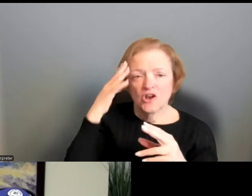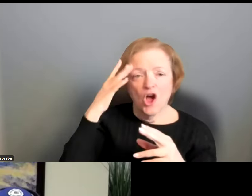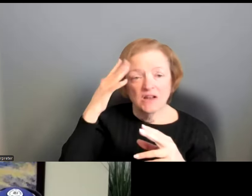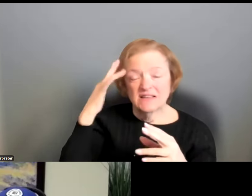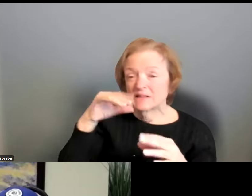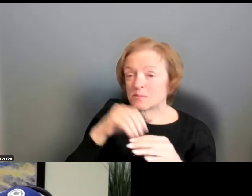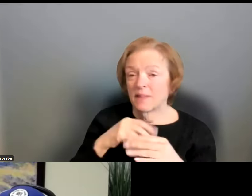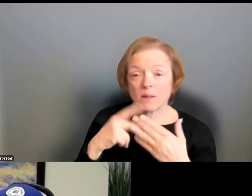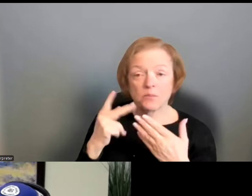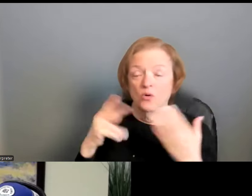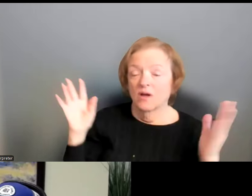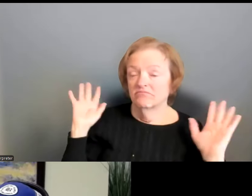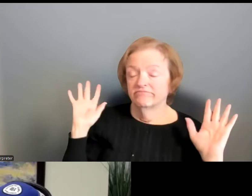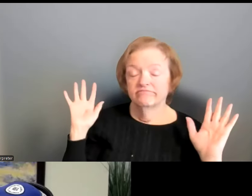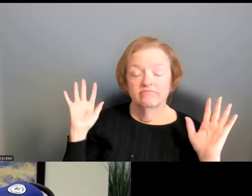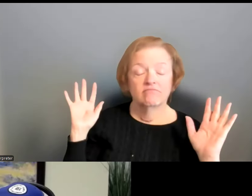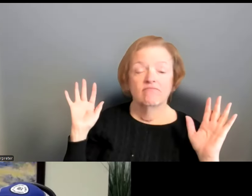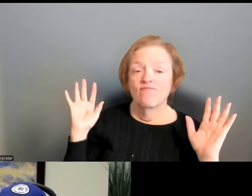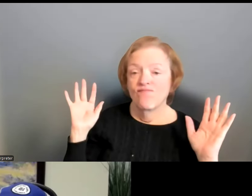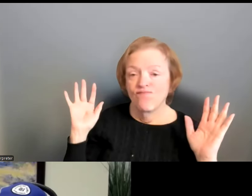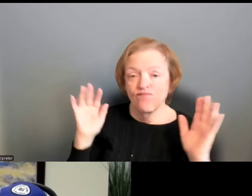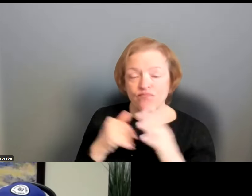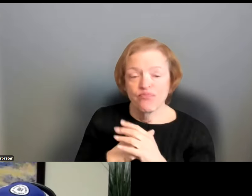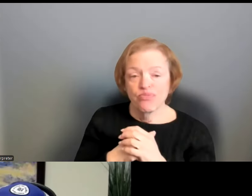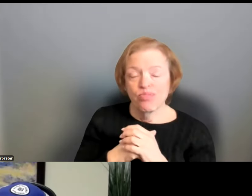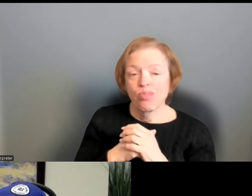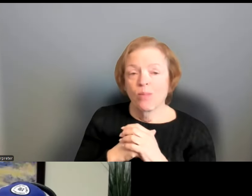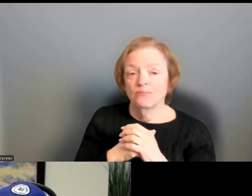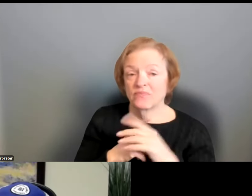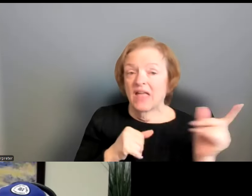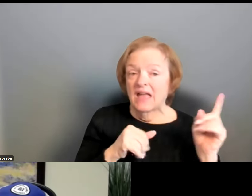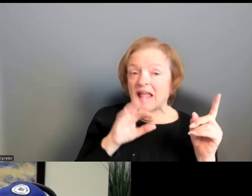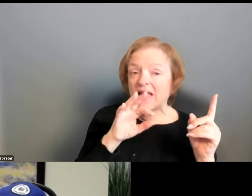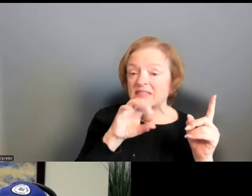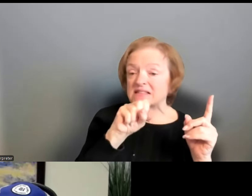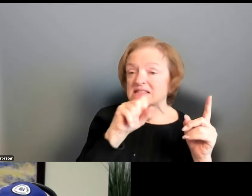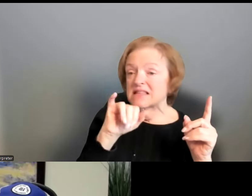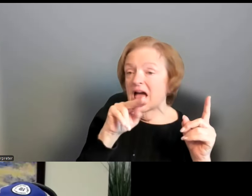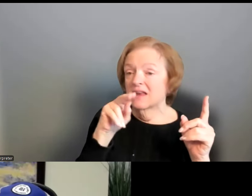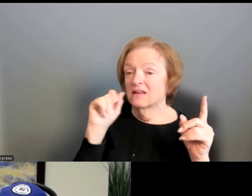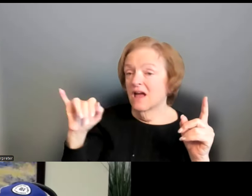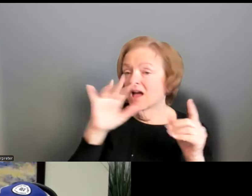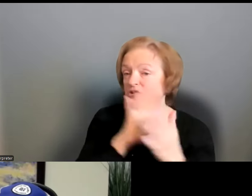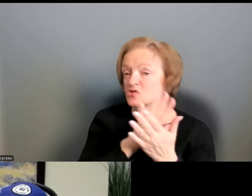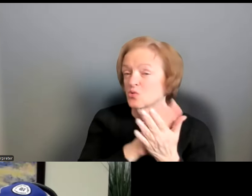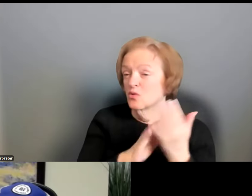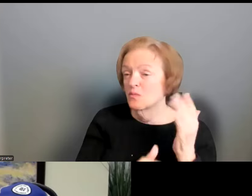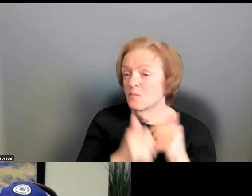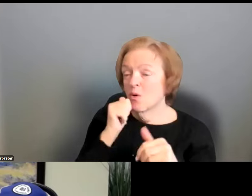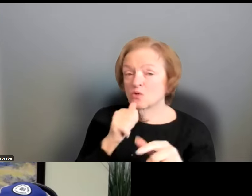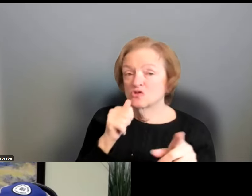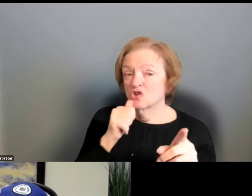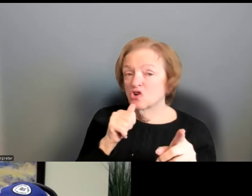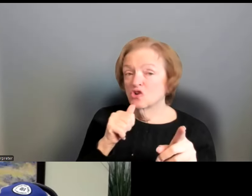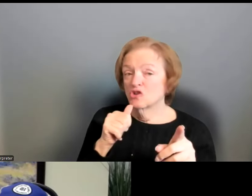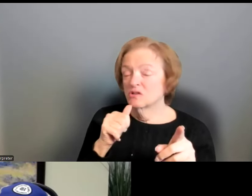itself. So it is, and at the Sinai school where I showed the results there, Most of the girls in the class did not have